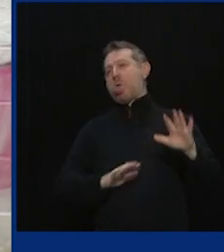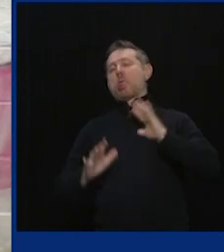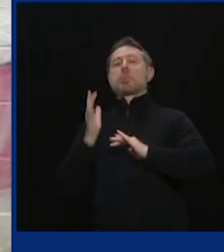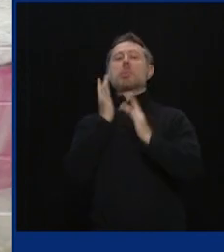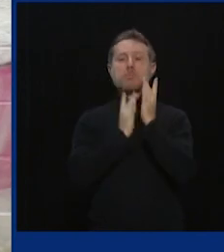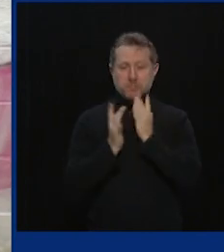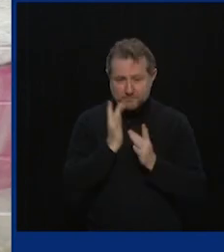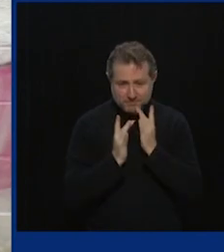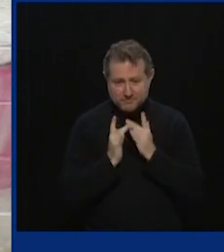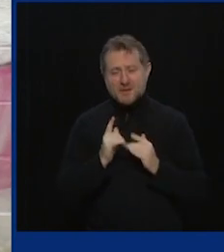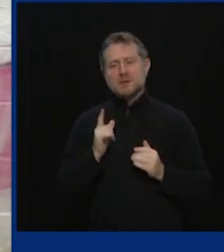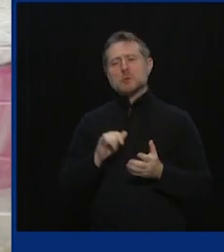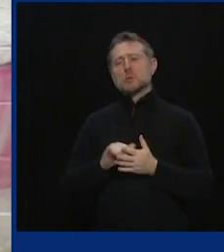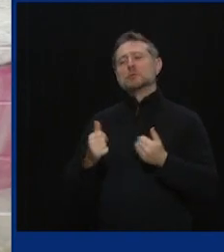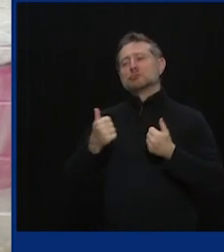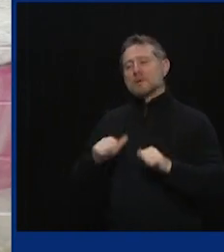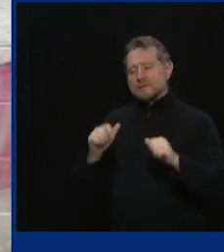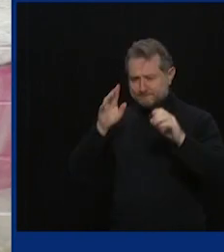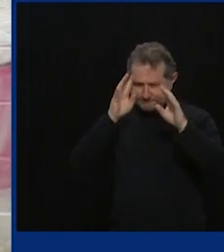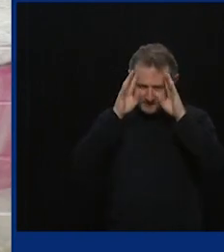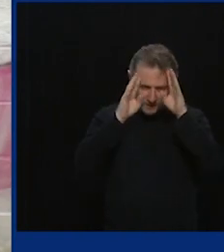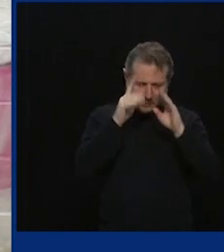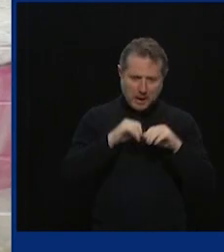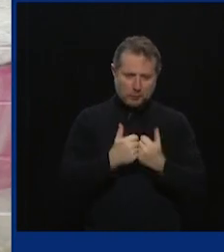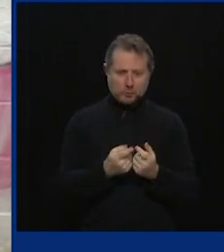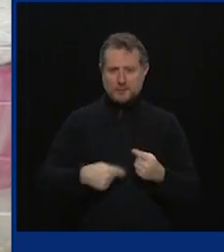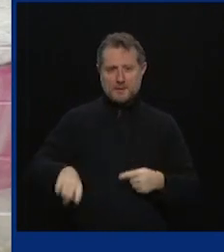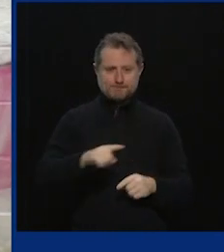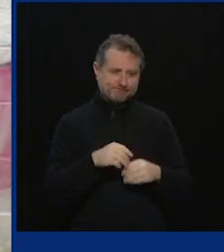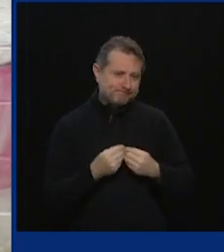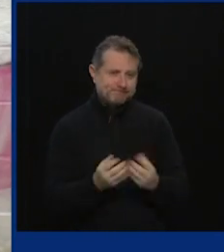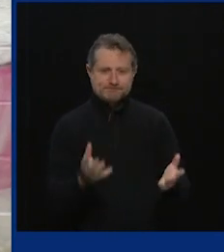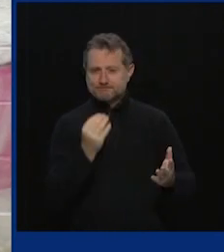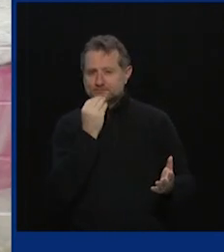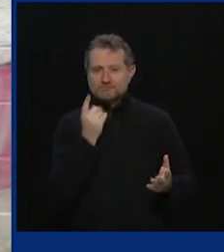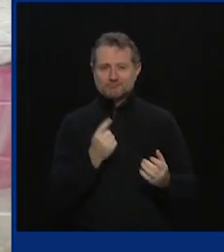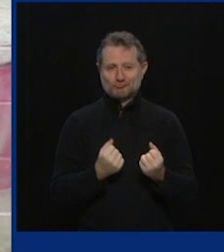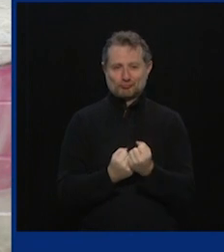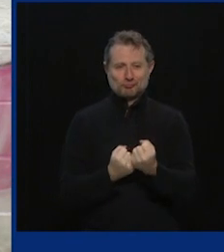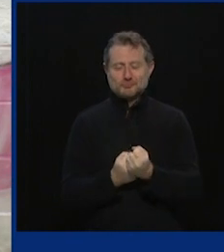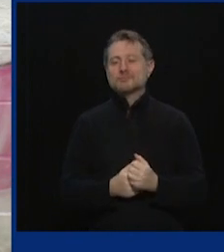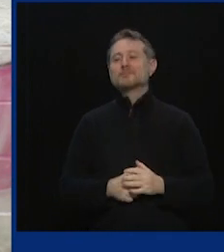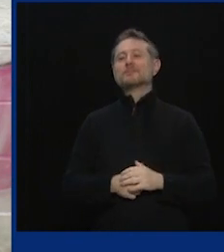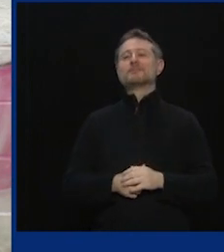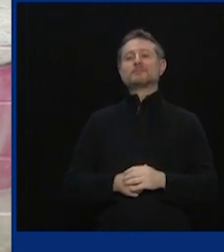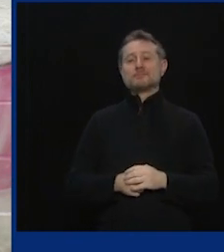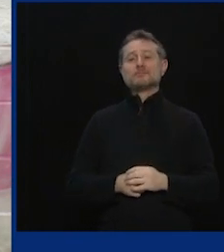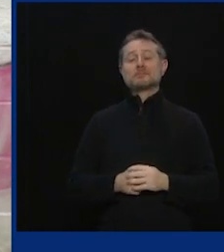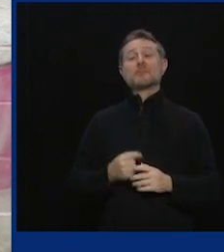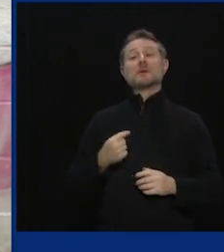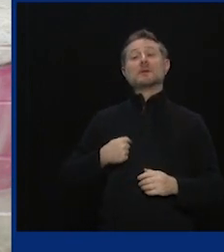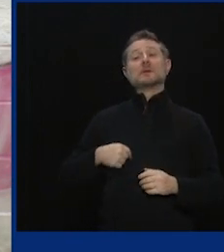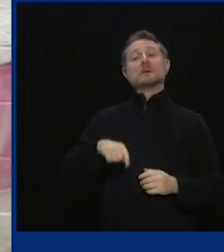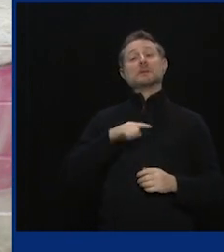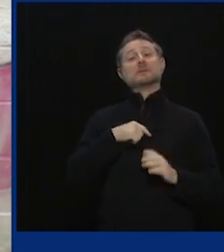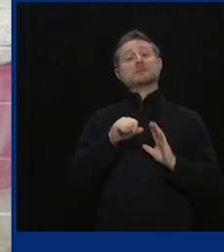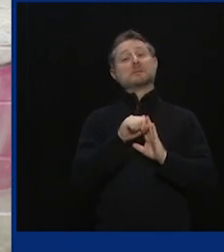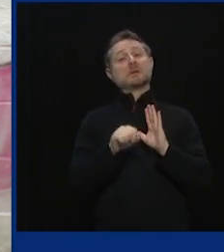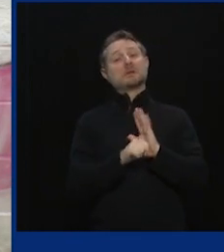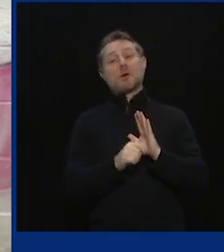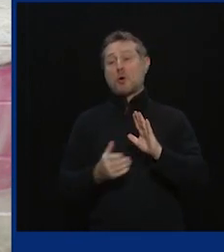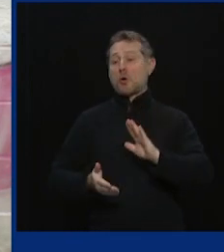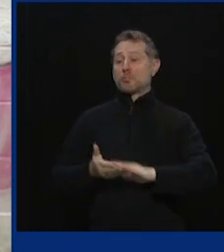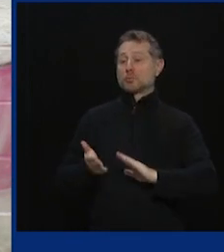innovative. In her previous capacity as food czar for New York City, State Operations Director